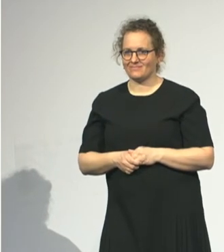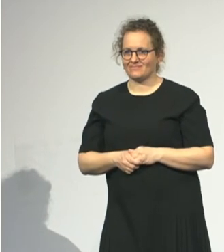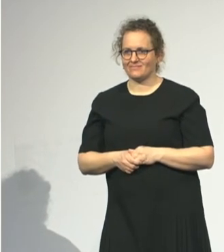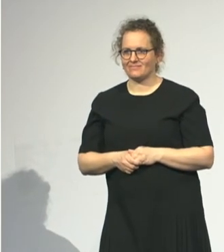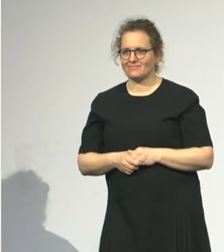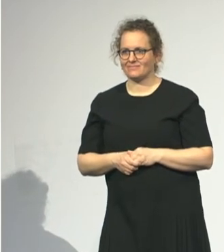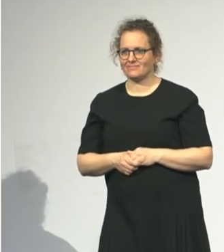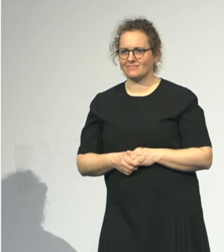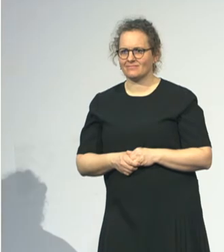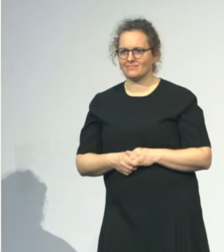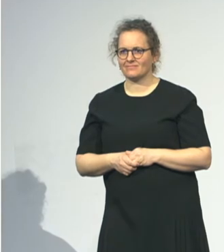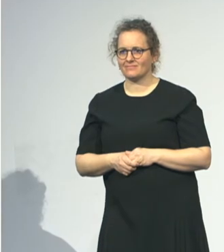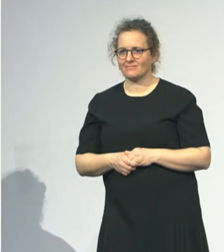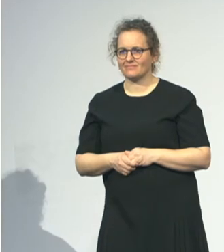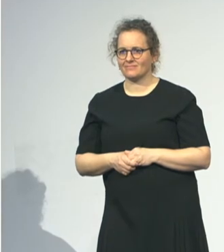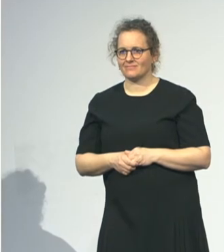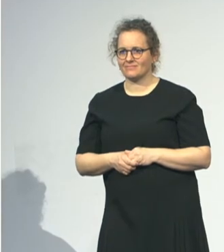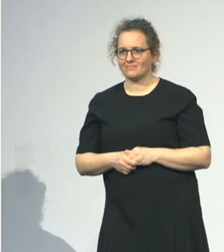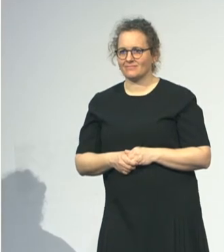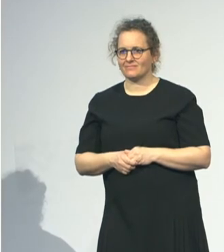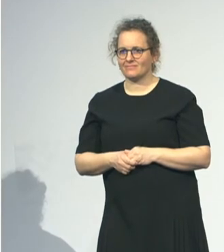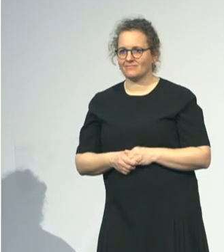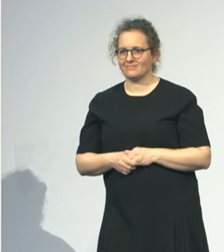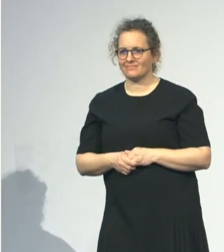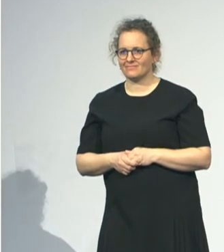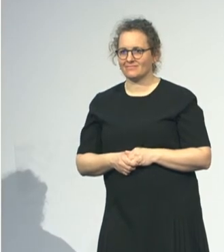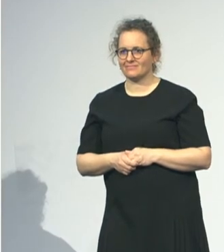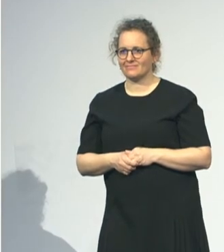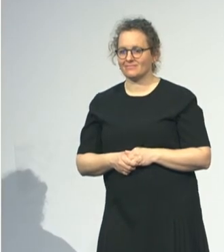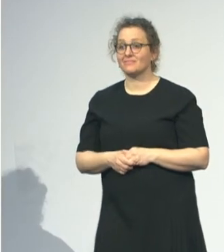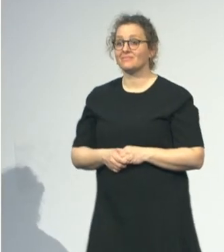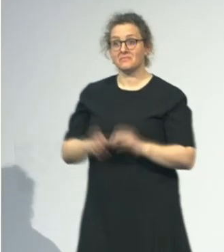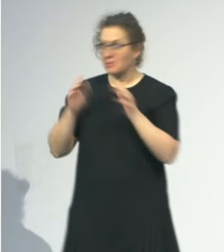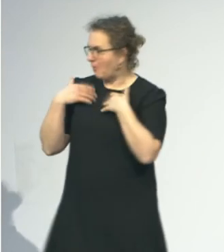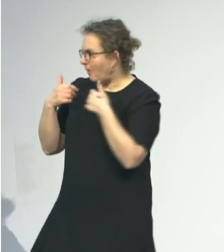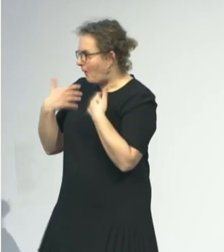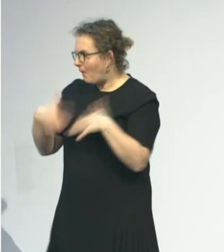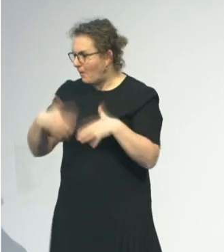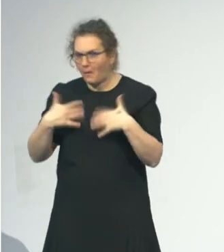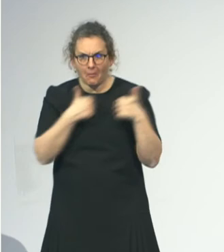make sense. Great, thank yes, you. Yes, we have it.